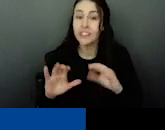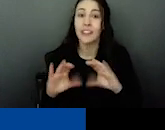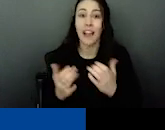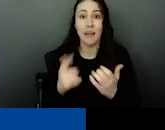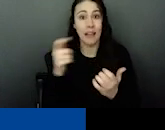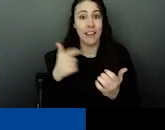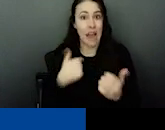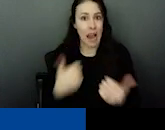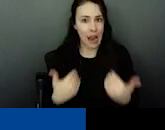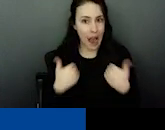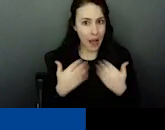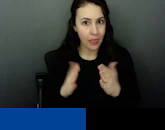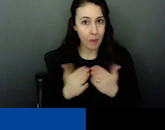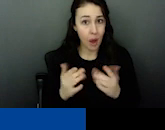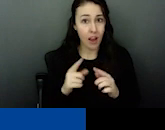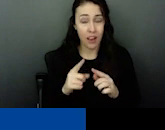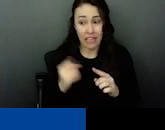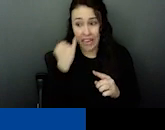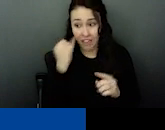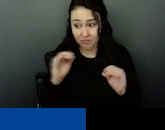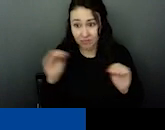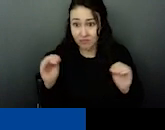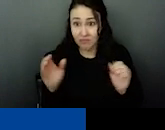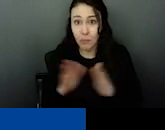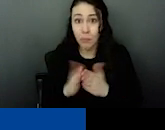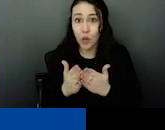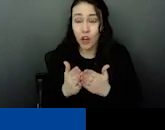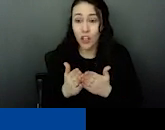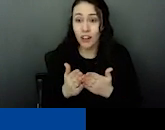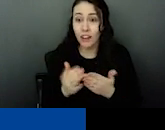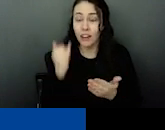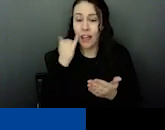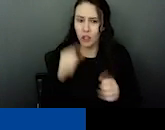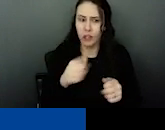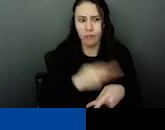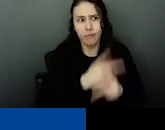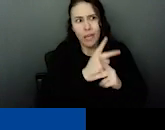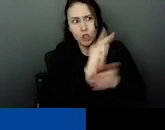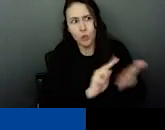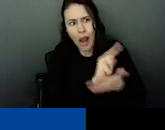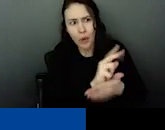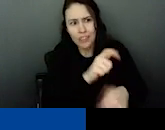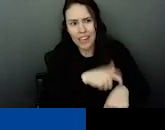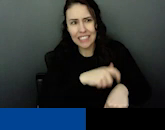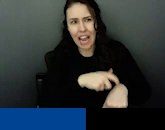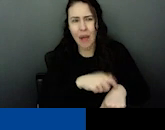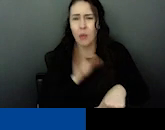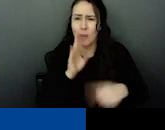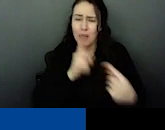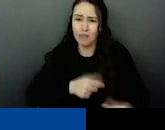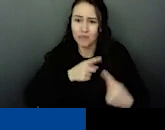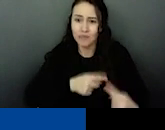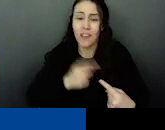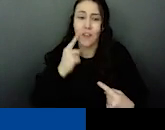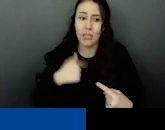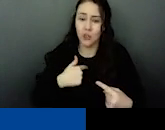if I didn't have that book, even if I could take it out 2 hours at a time, it would have been difficult for me to keep up in my course.